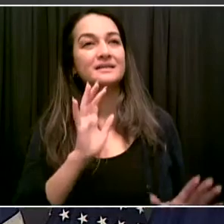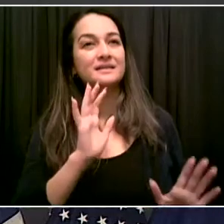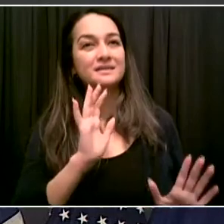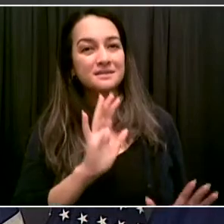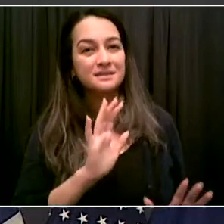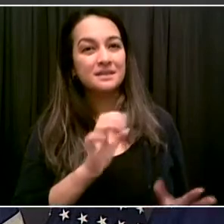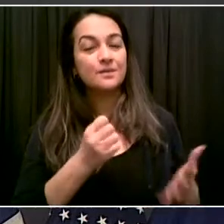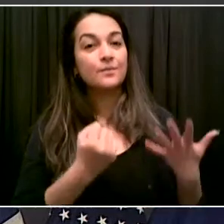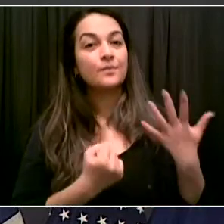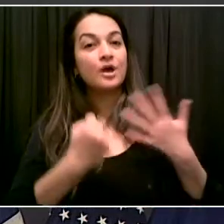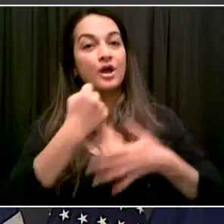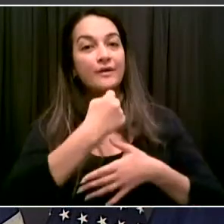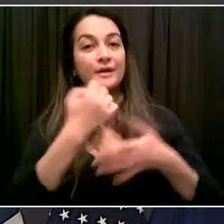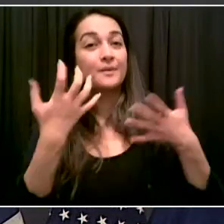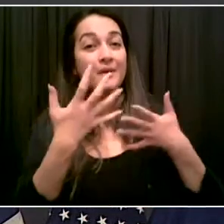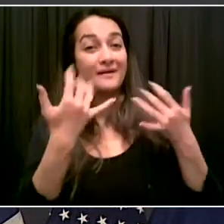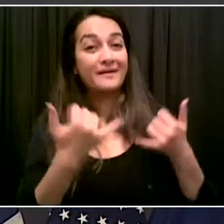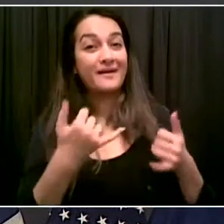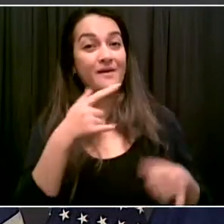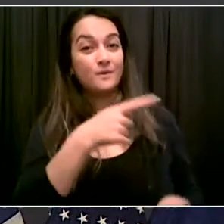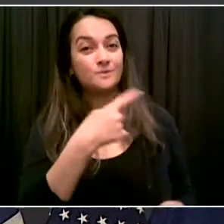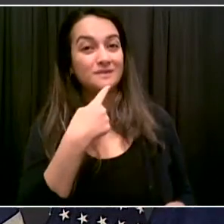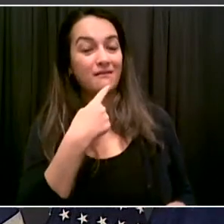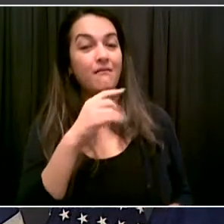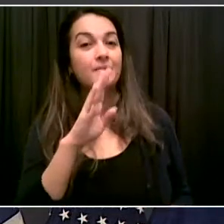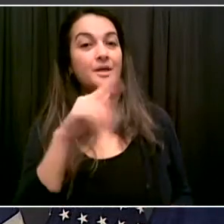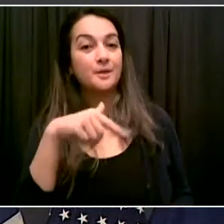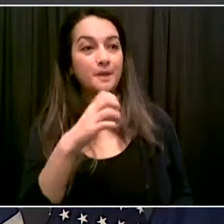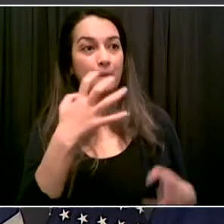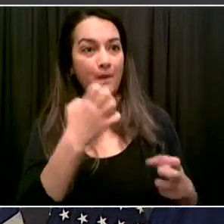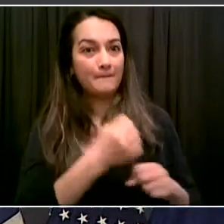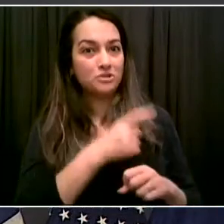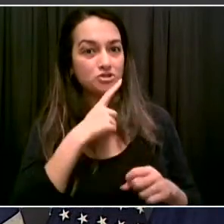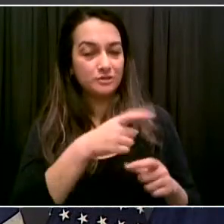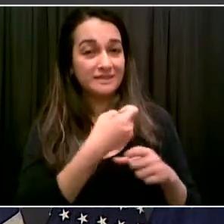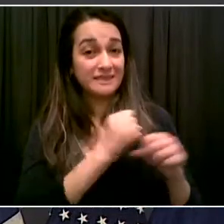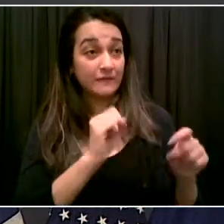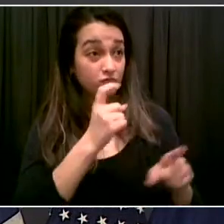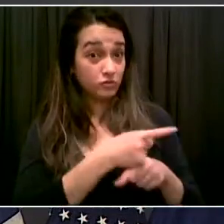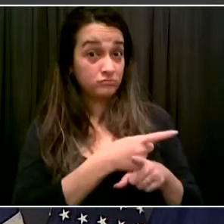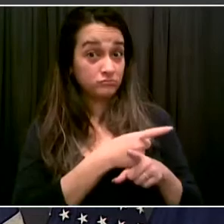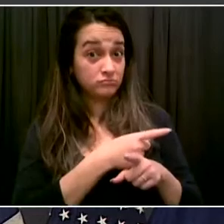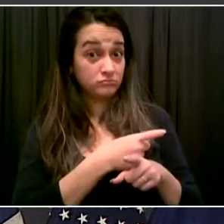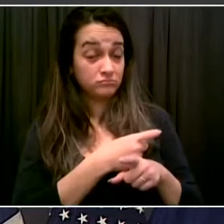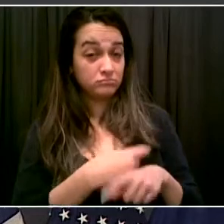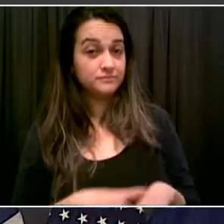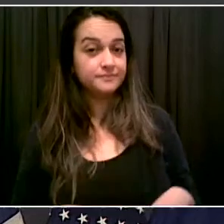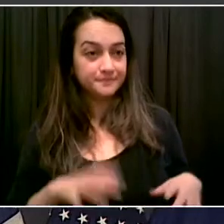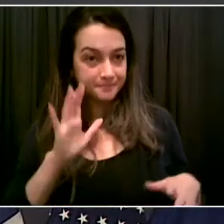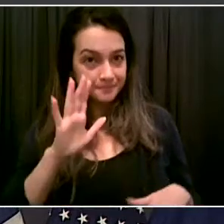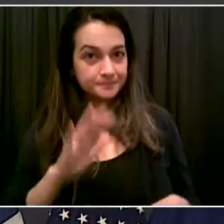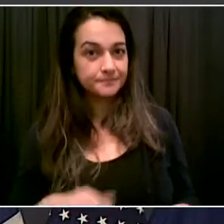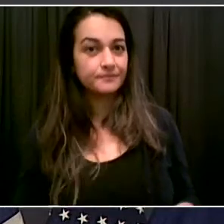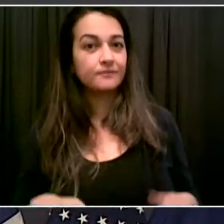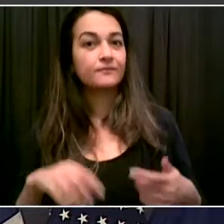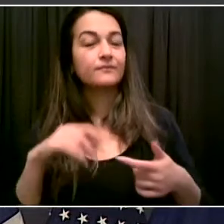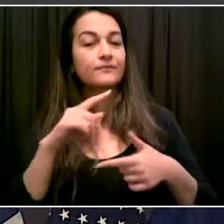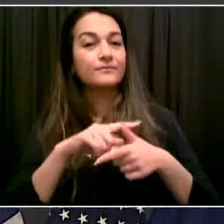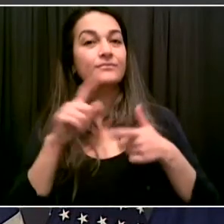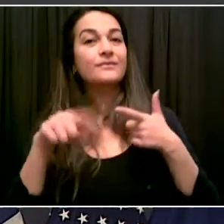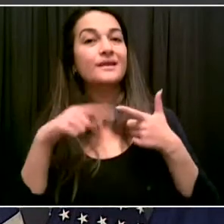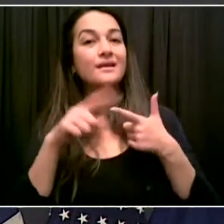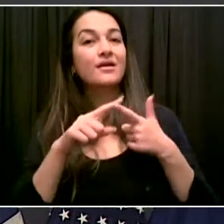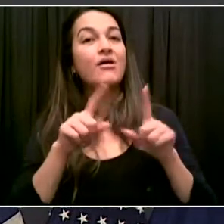finding alternative modes of freight and movement and deliveries was in silos with that. Why was that